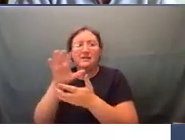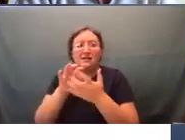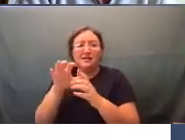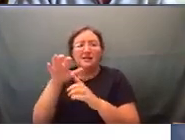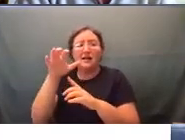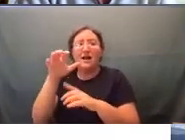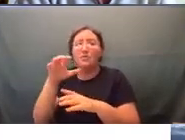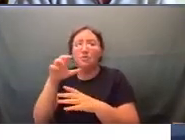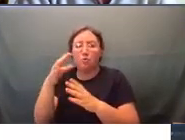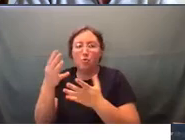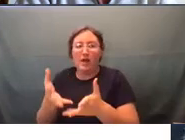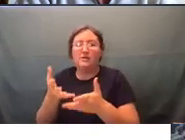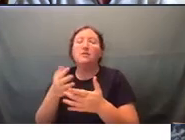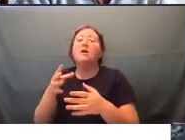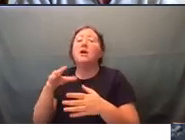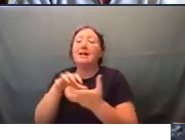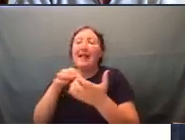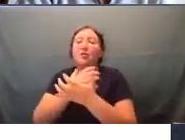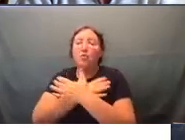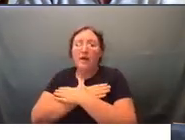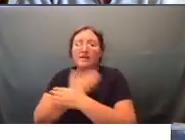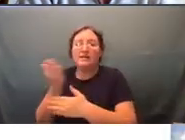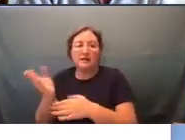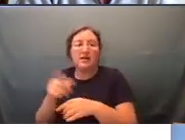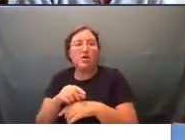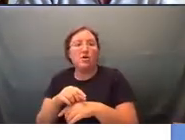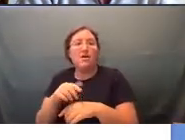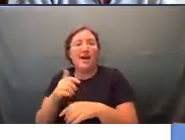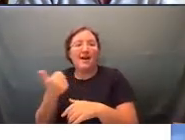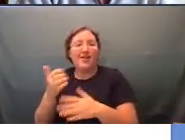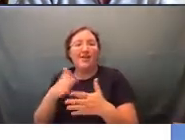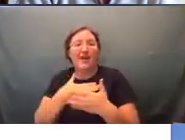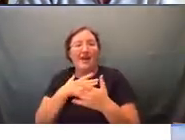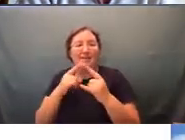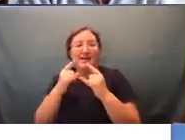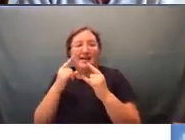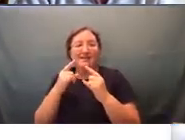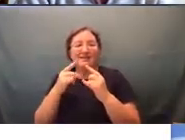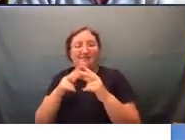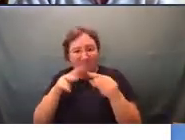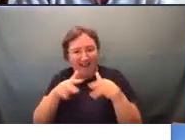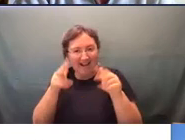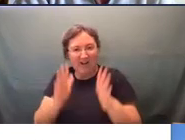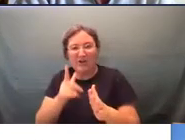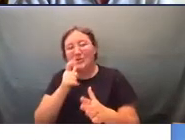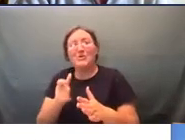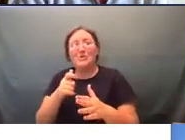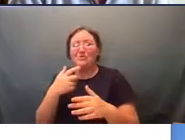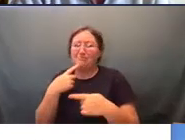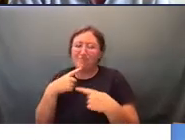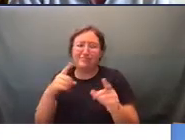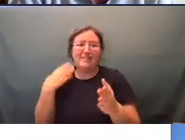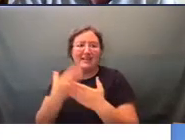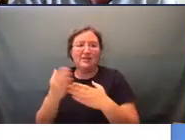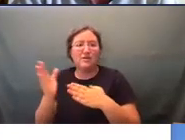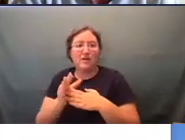there. And some super happy hikers who have absolutely crushed it on their way up to the top. But again,